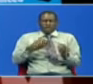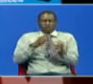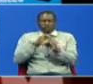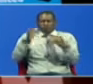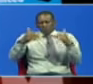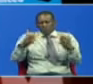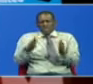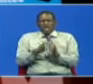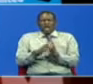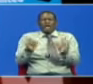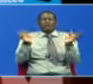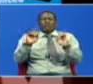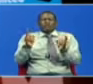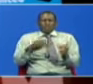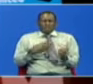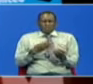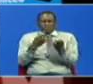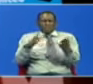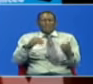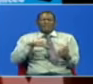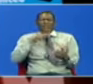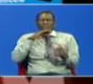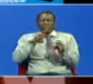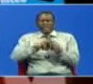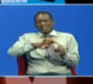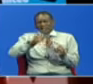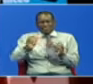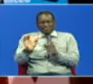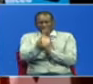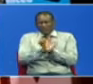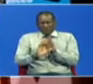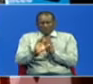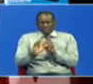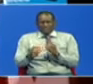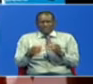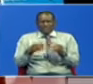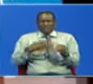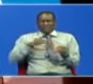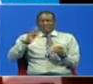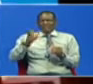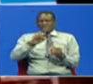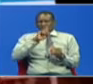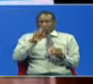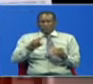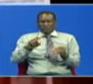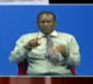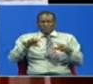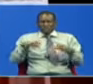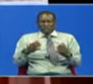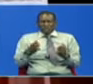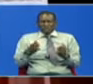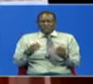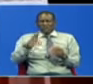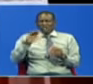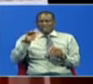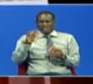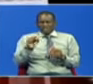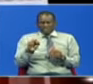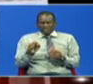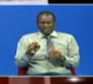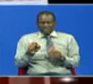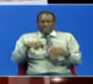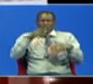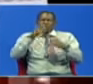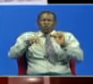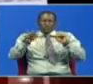we're not recording as many deaths as other countries. My second question is probably to the CS. What will be